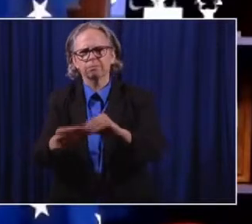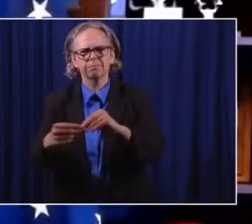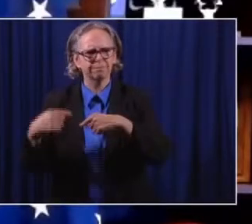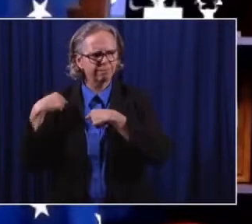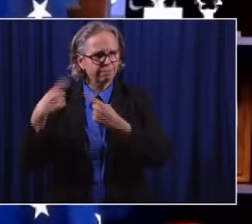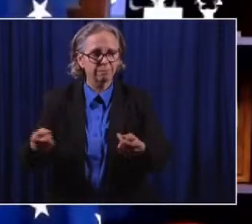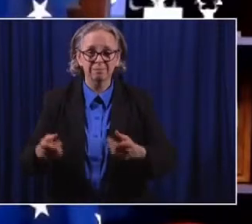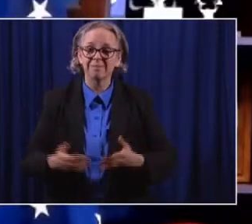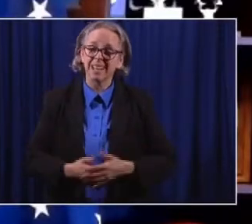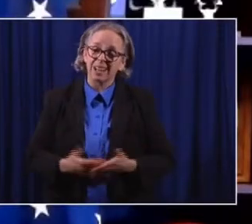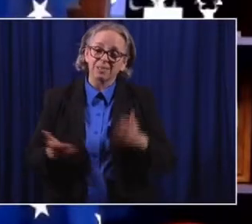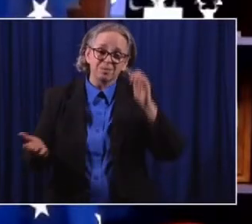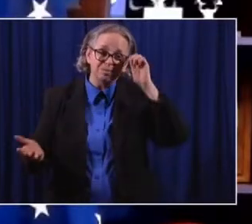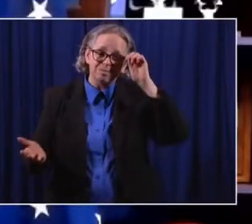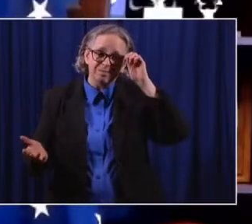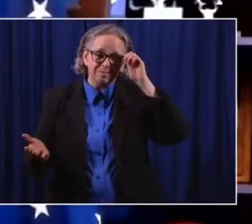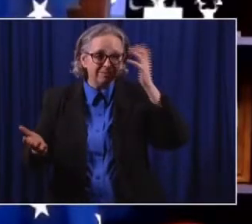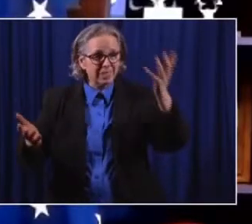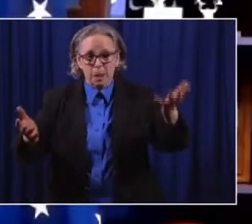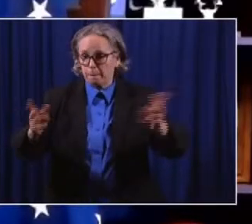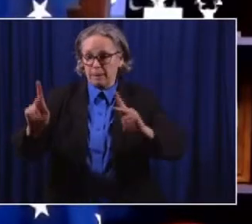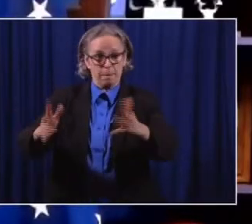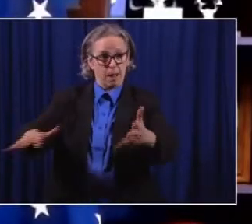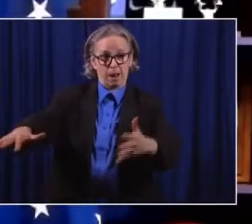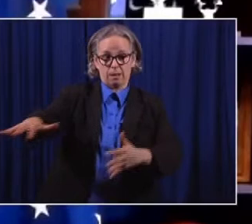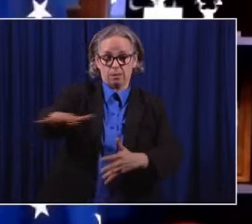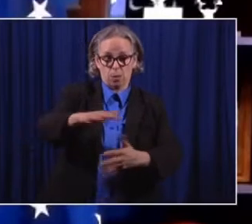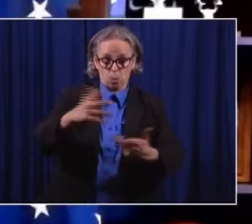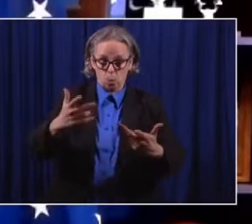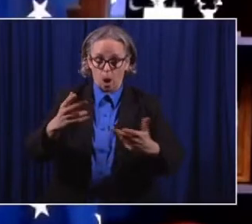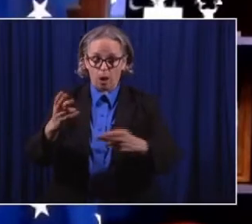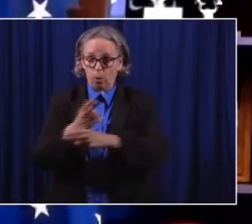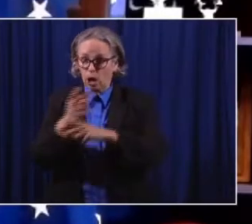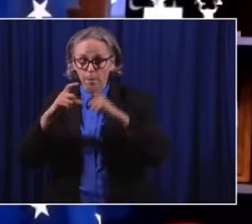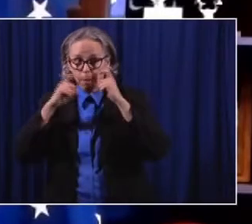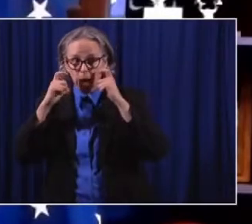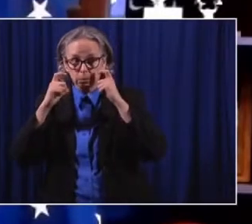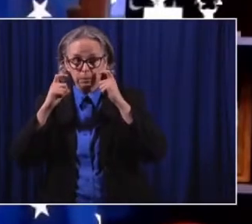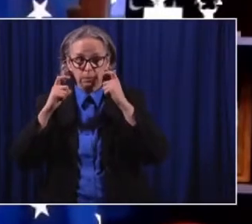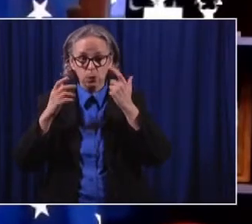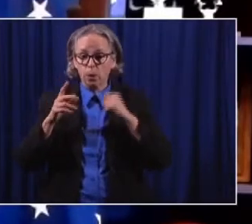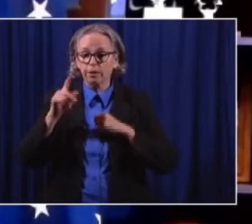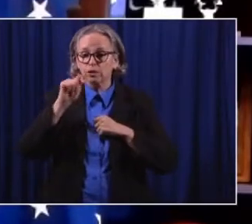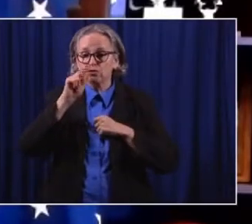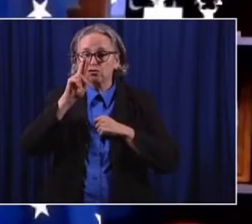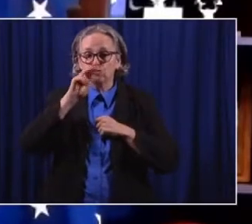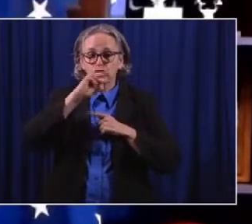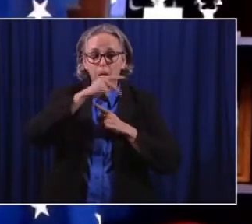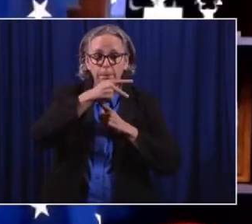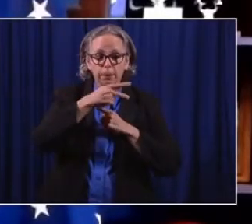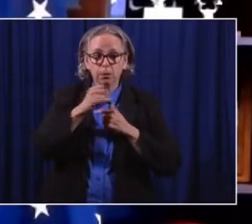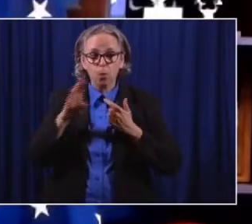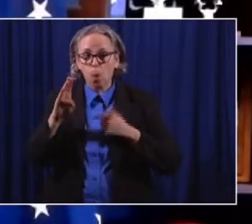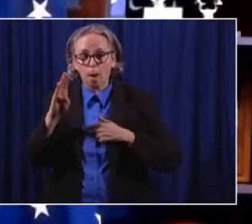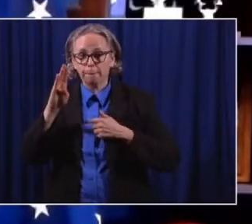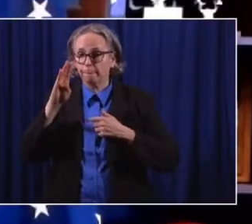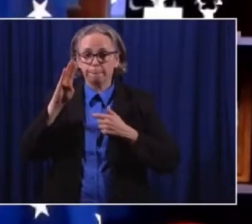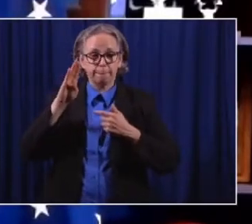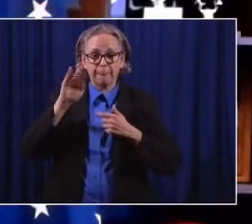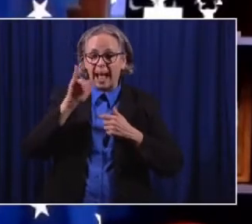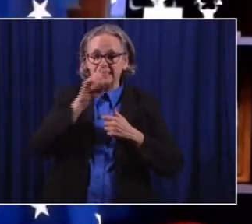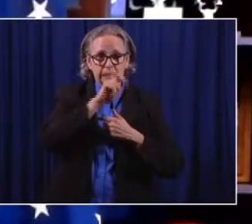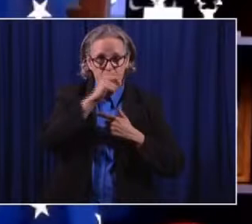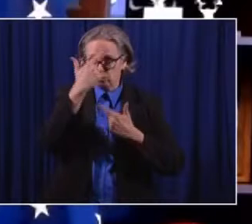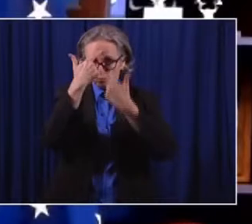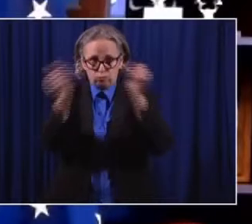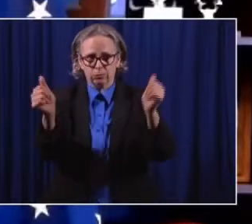folks want to wear their Trump masks. They want to wear their Biden masks. They can wear whatever mask they want, but they should do it because it